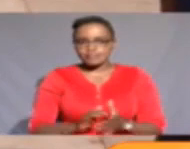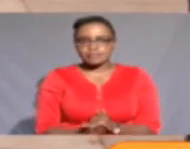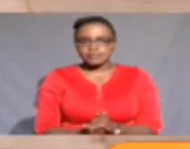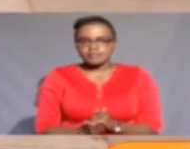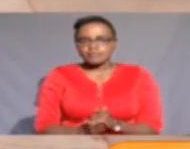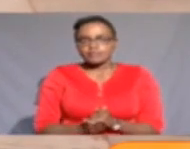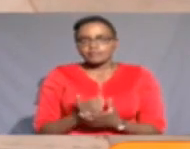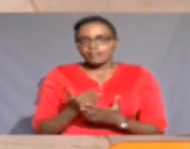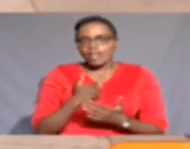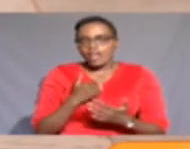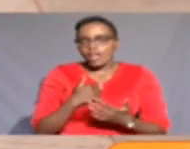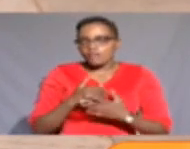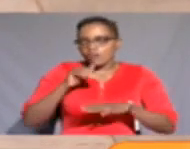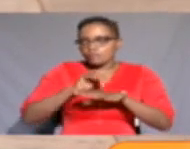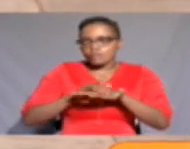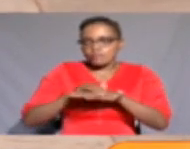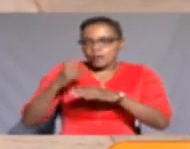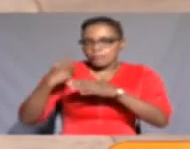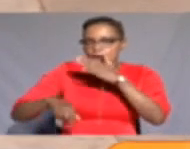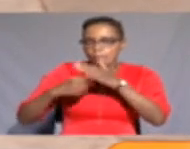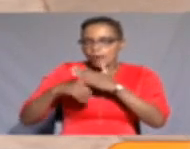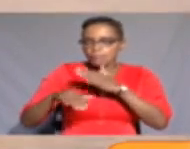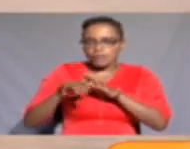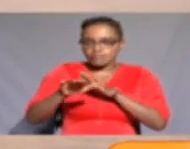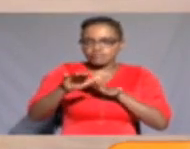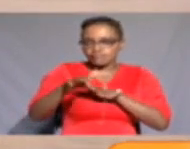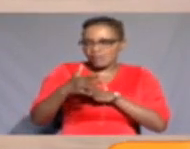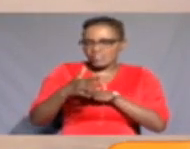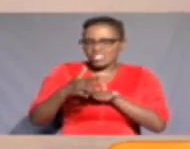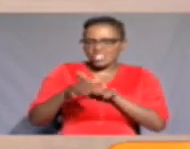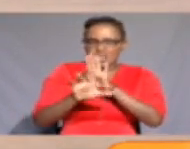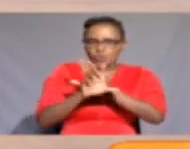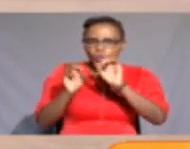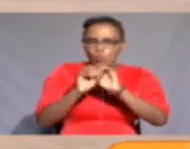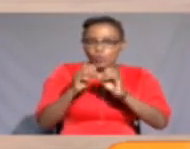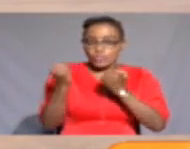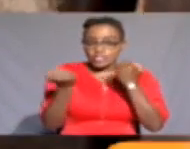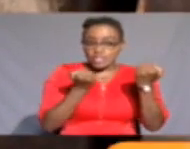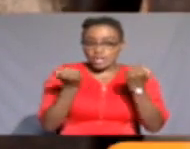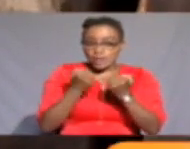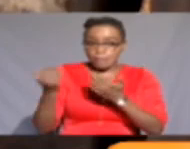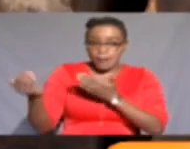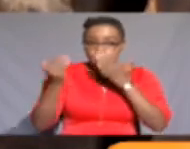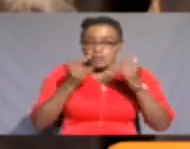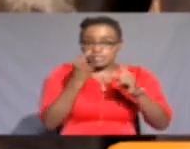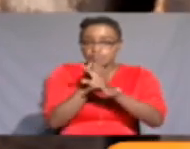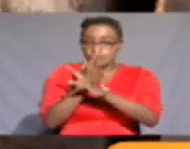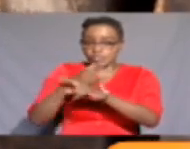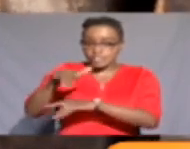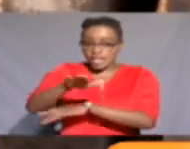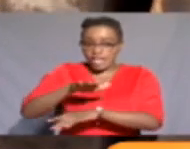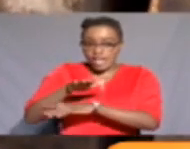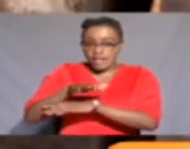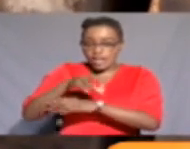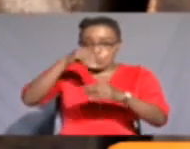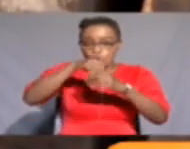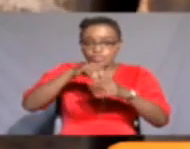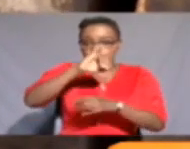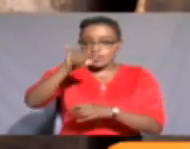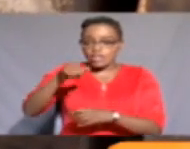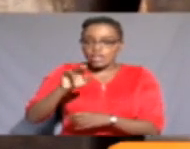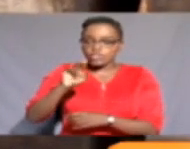With no proper taxation or traffic laws in place, such are the vehicles that ferry imports to different destinations within